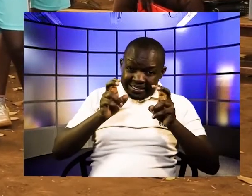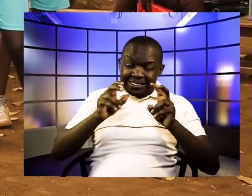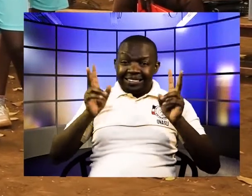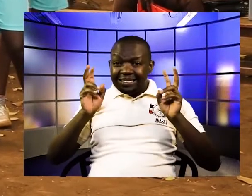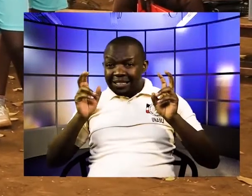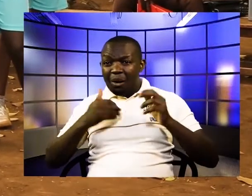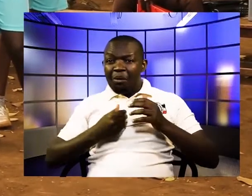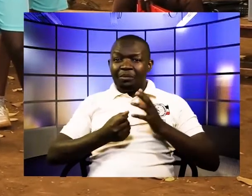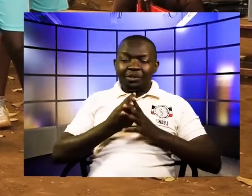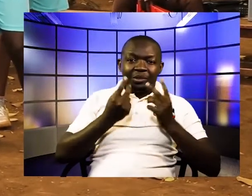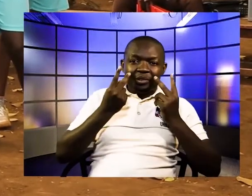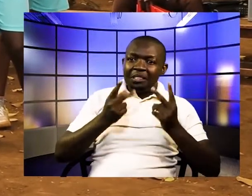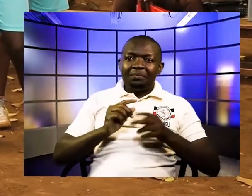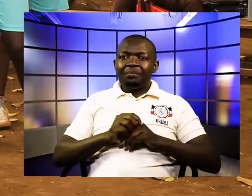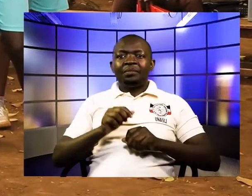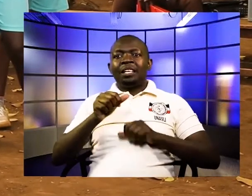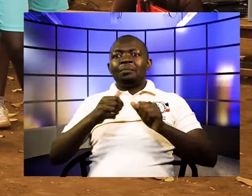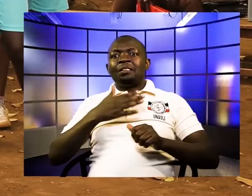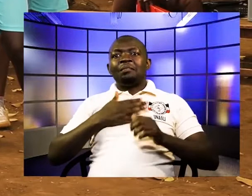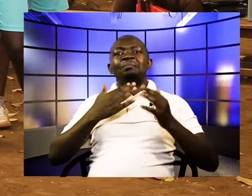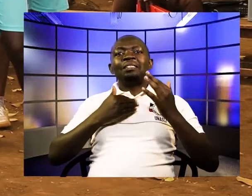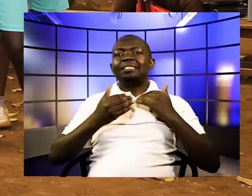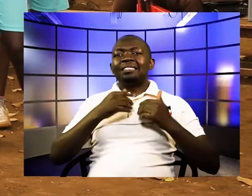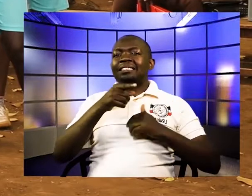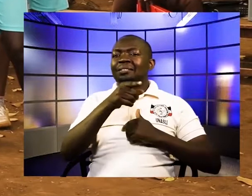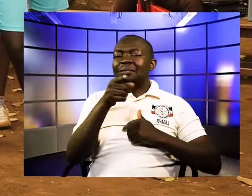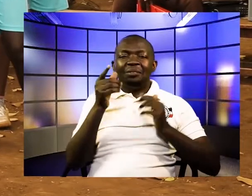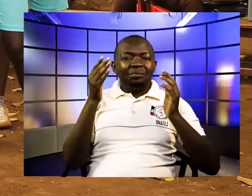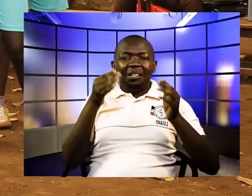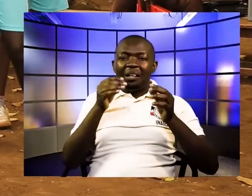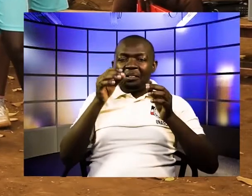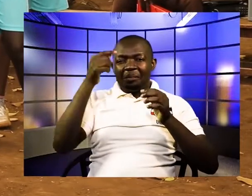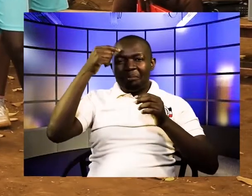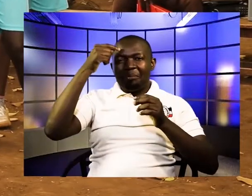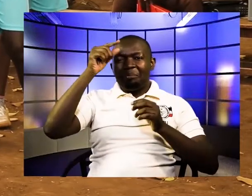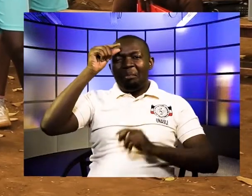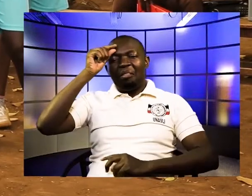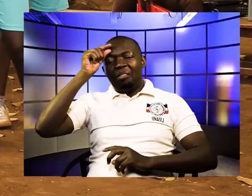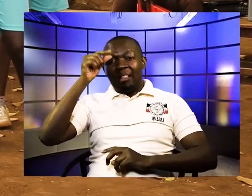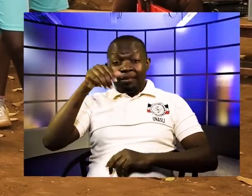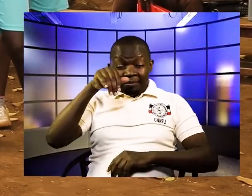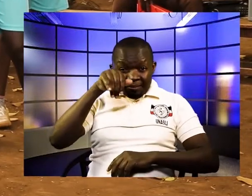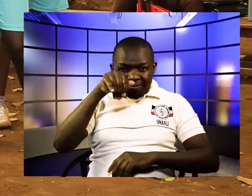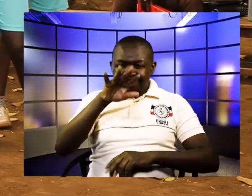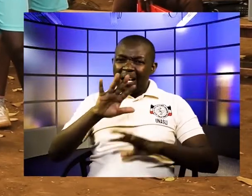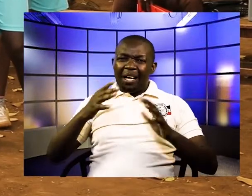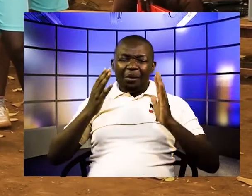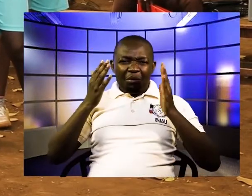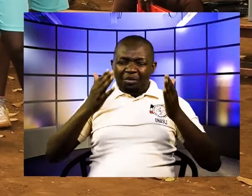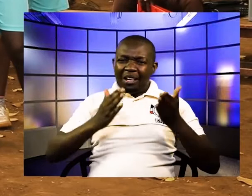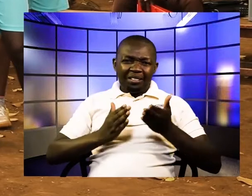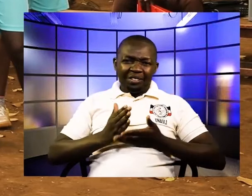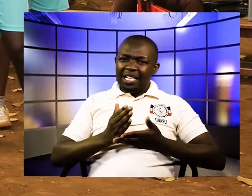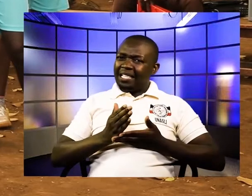see. About my needs, you are small-minded. Your misperception of realities upsets me. I